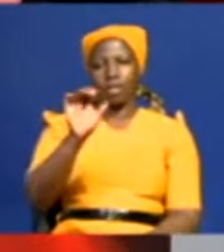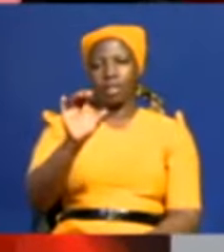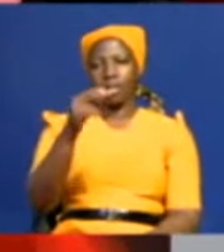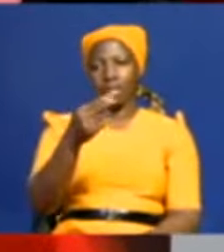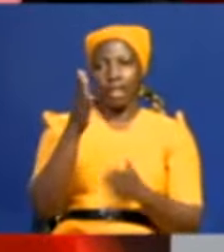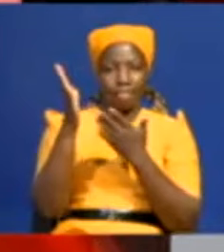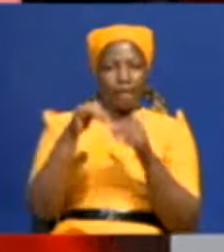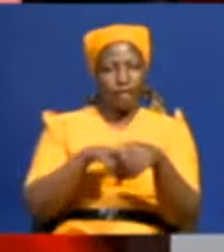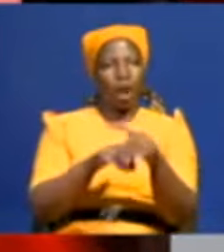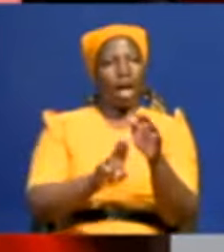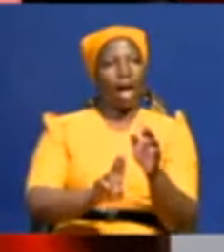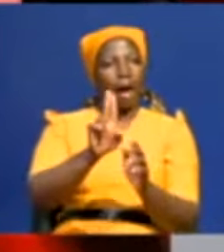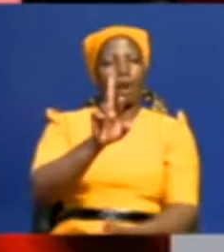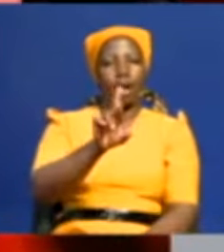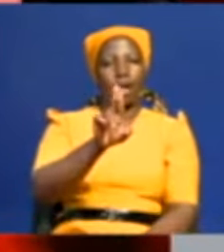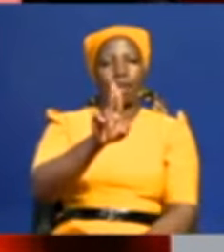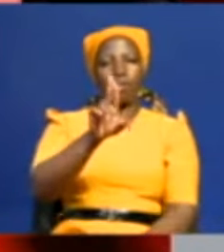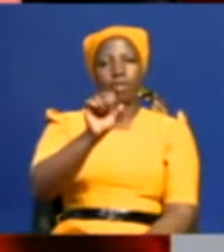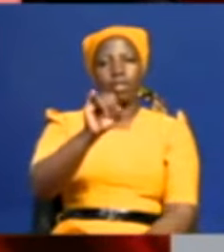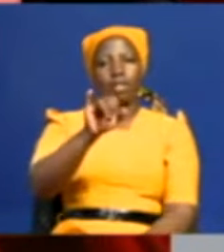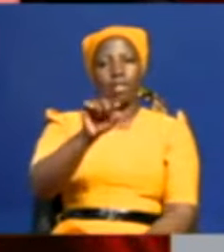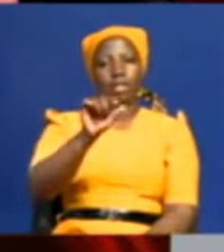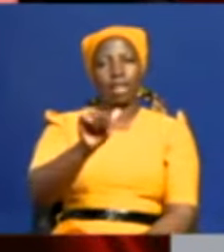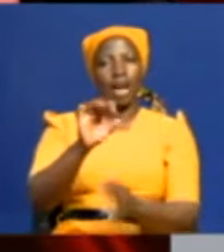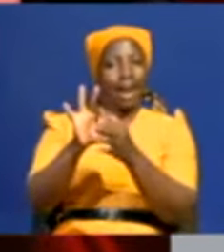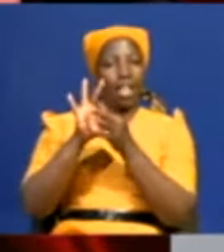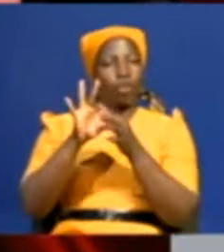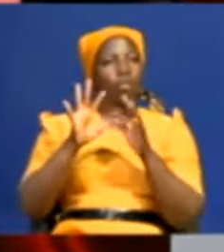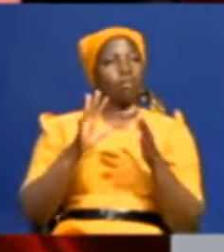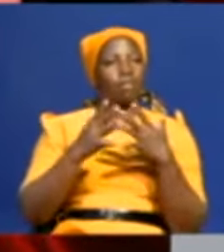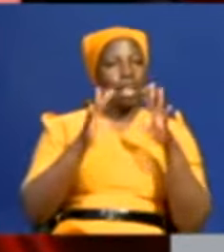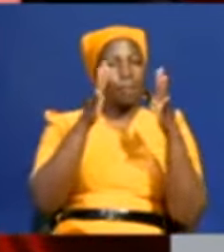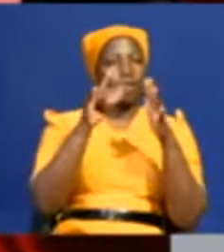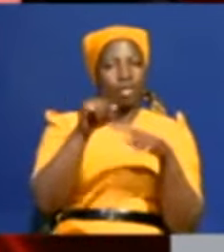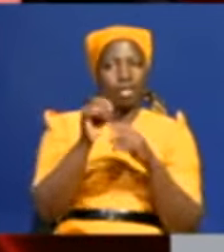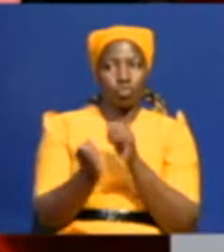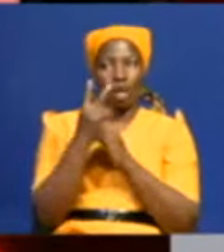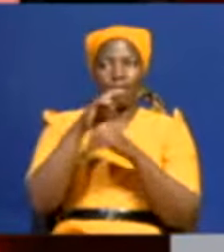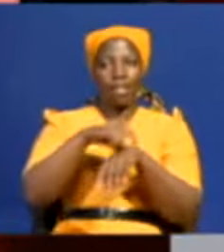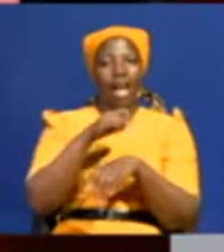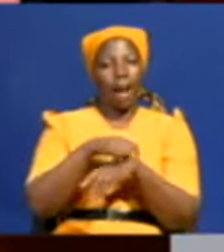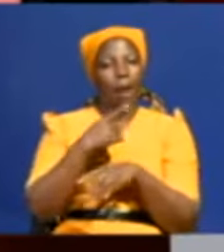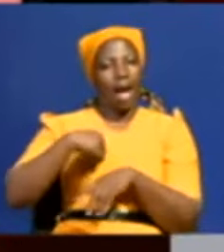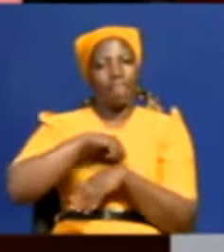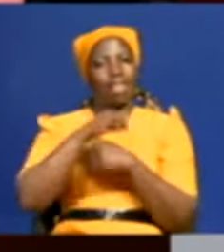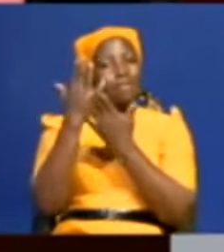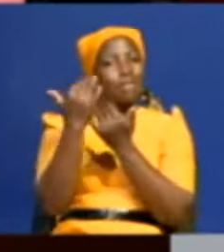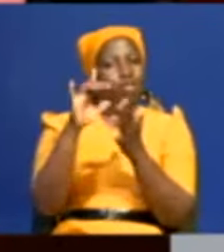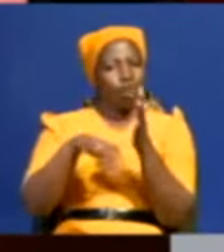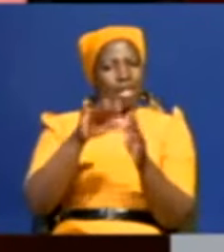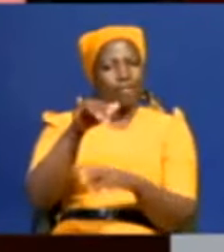on the Rusinga Cultural Festival. This is the 12th edition. Wycliffe, what are we expecting from that area, and what